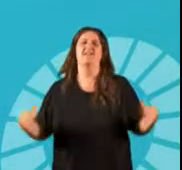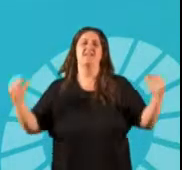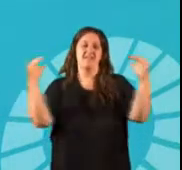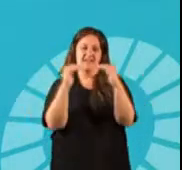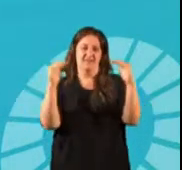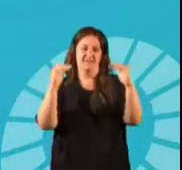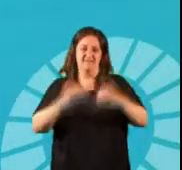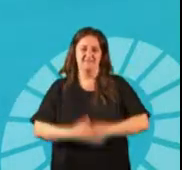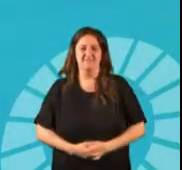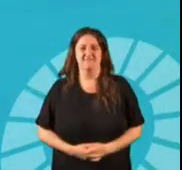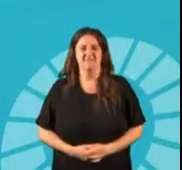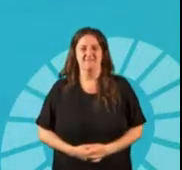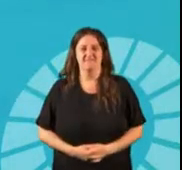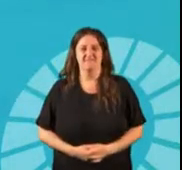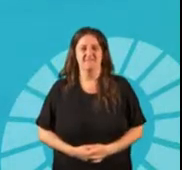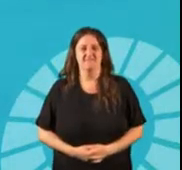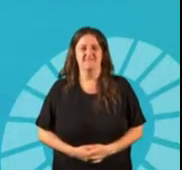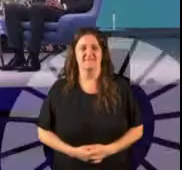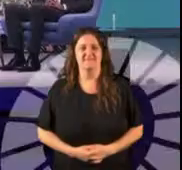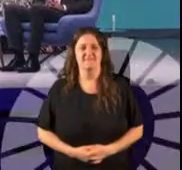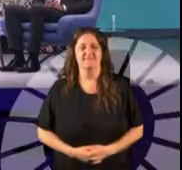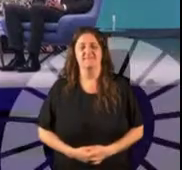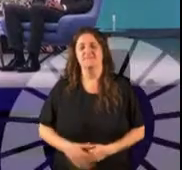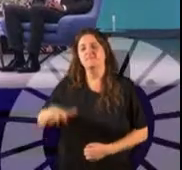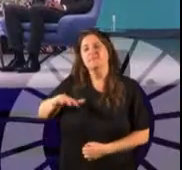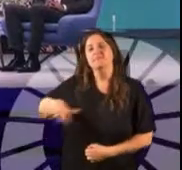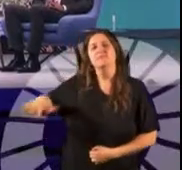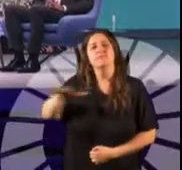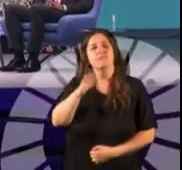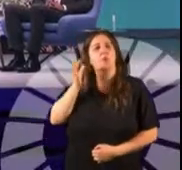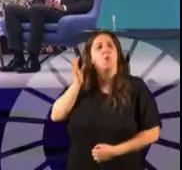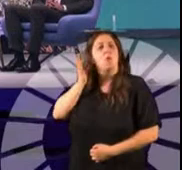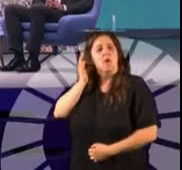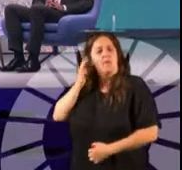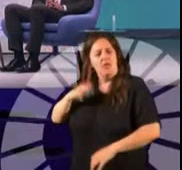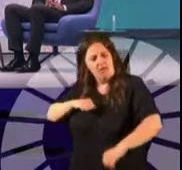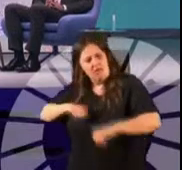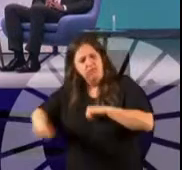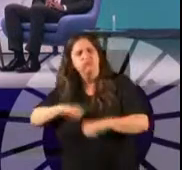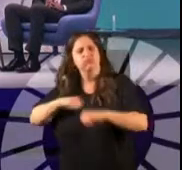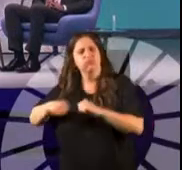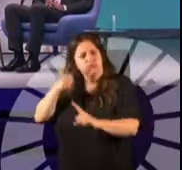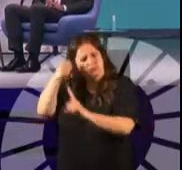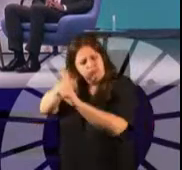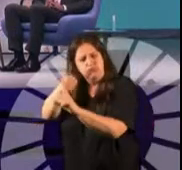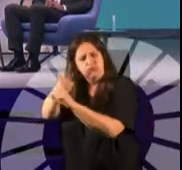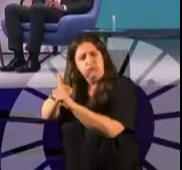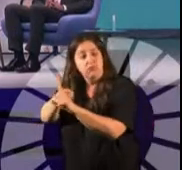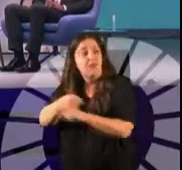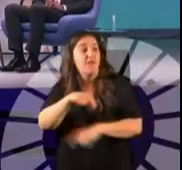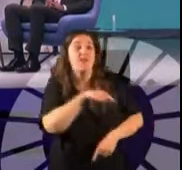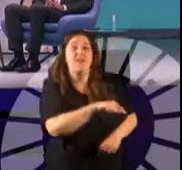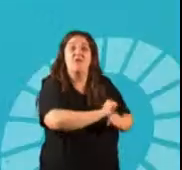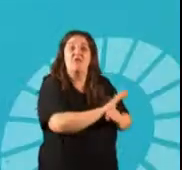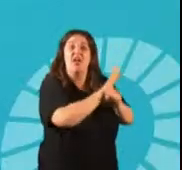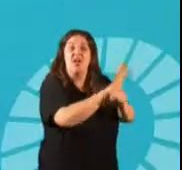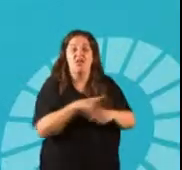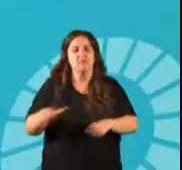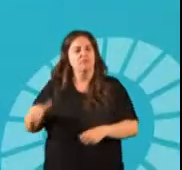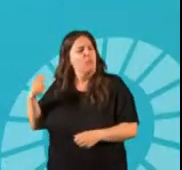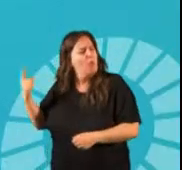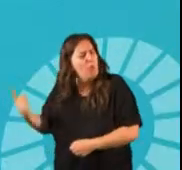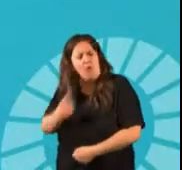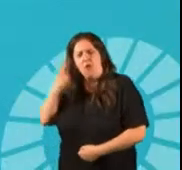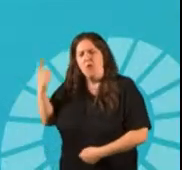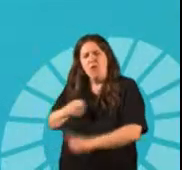equality. Even though men were in the first line in terms of fighting the pandemic, they're also the